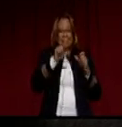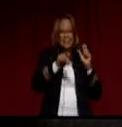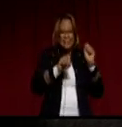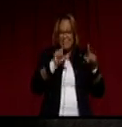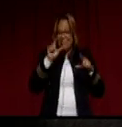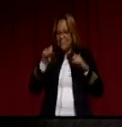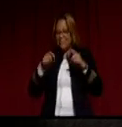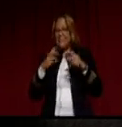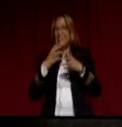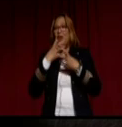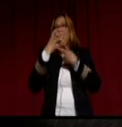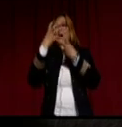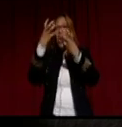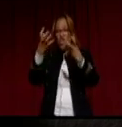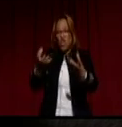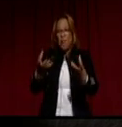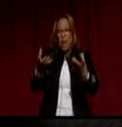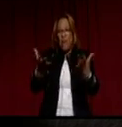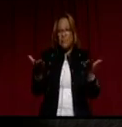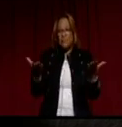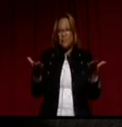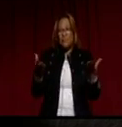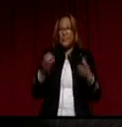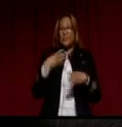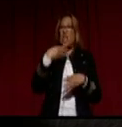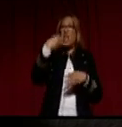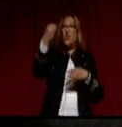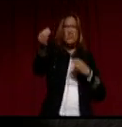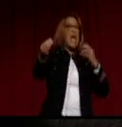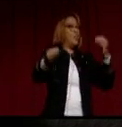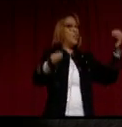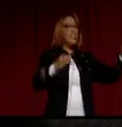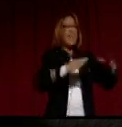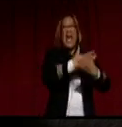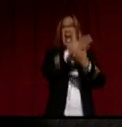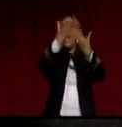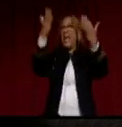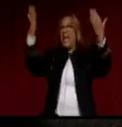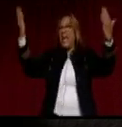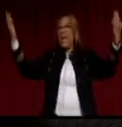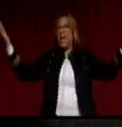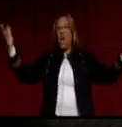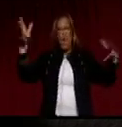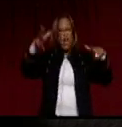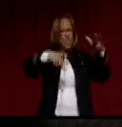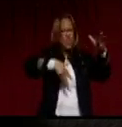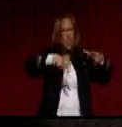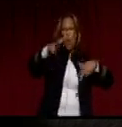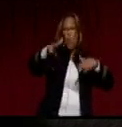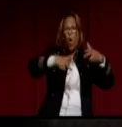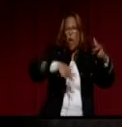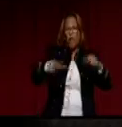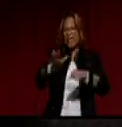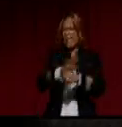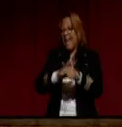out when you sneeze, and it goes out in the air. And if you happen to be walking by or in the area, because depending